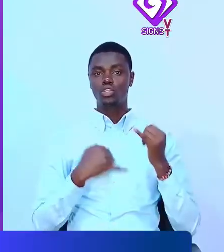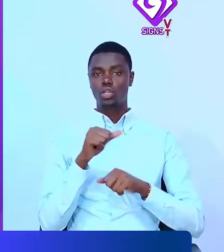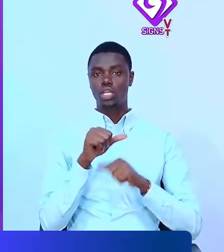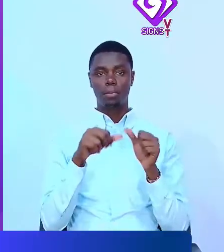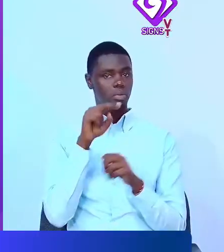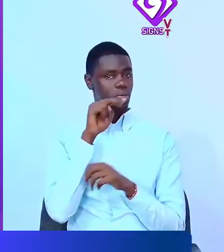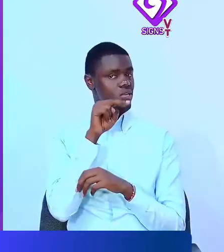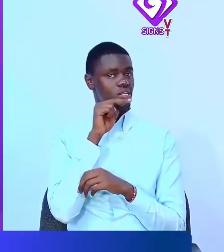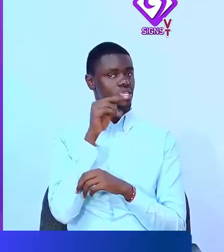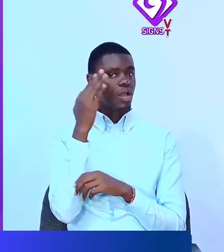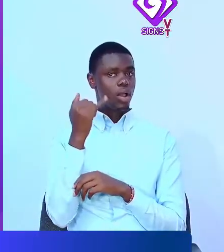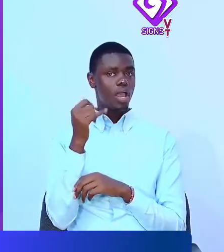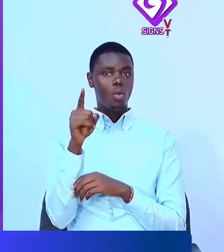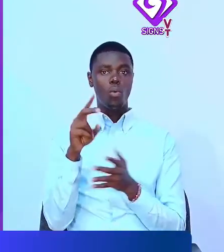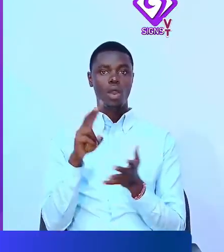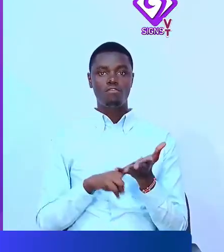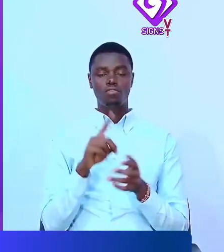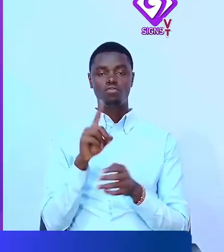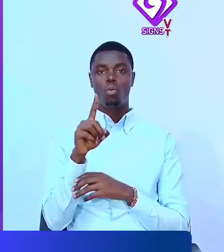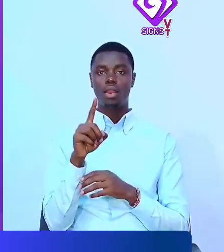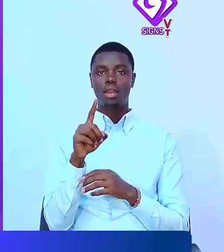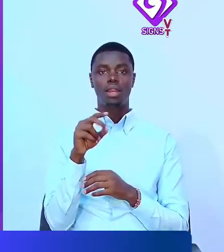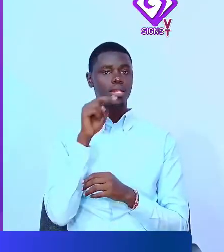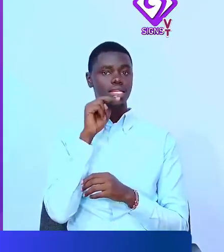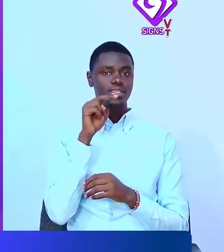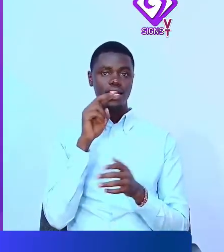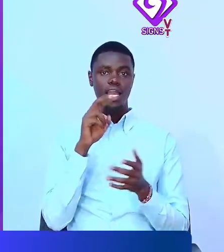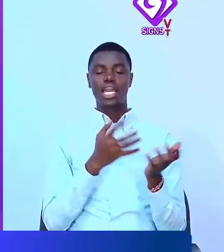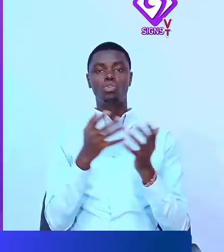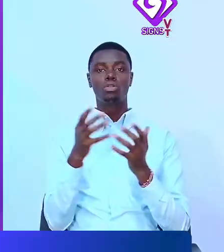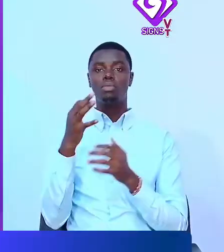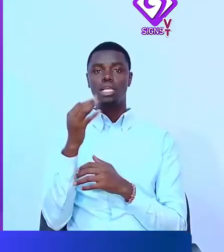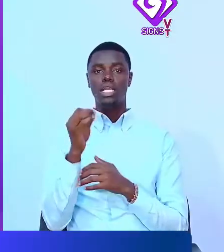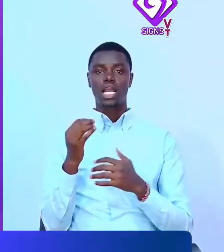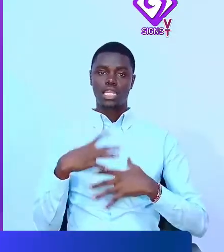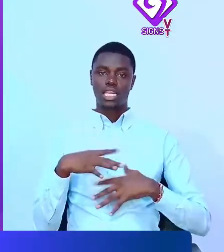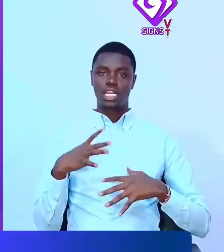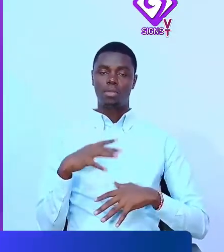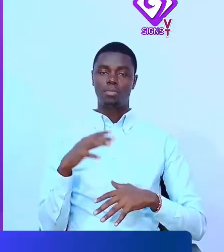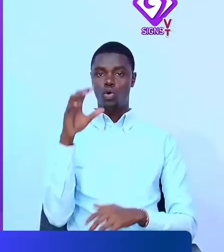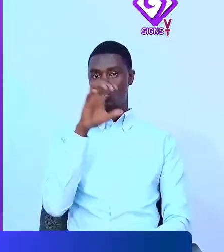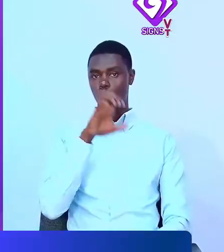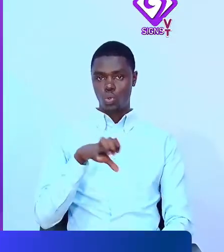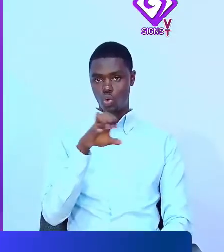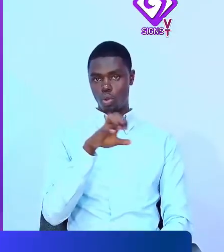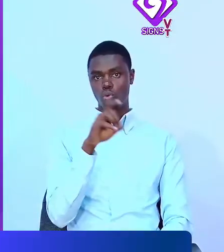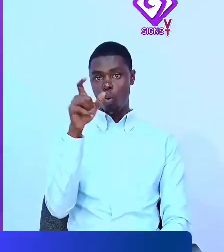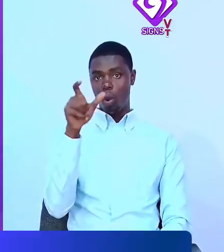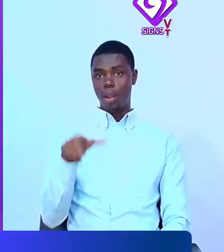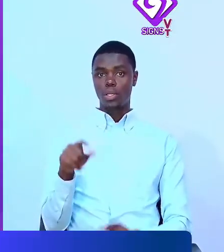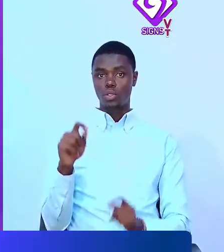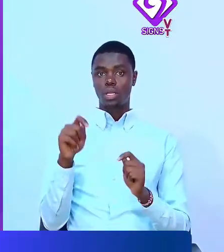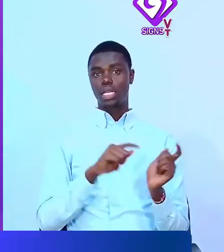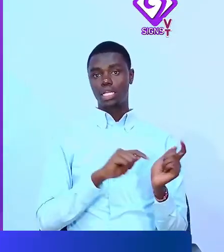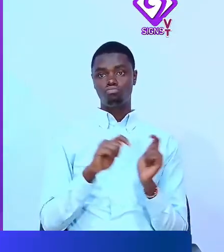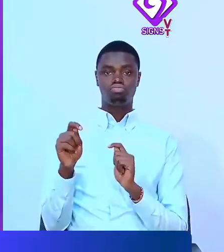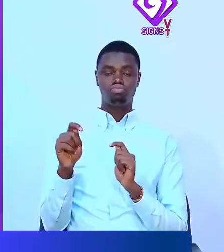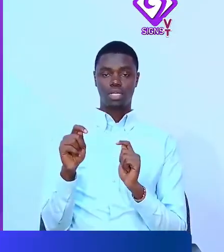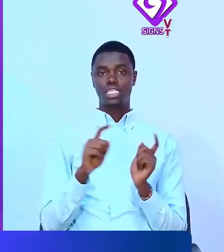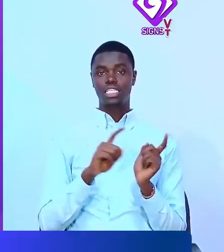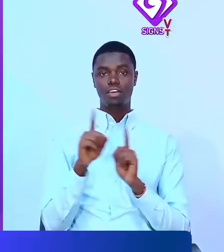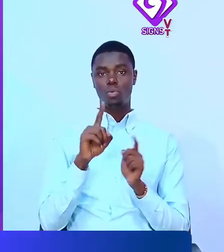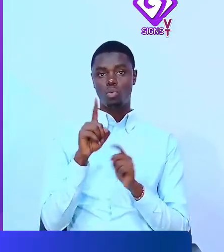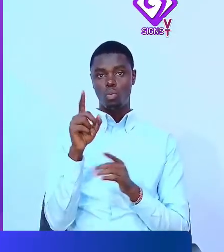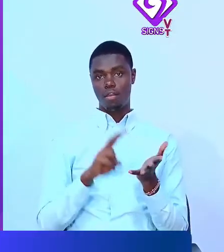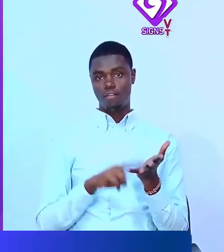that one visa for one Nigerian means 30 people to Europe. That's what they say. One person can travel on one visa. So